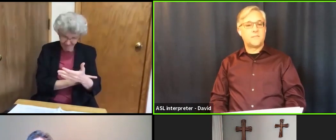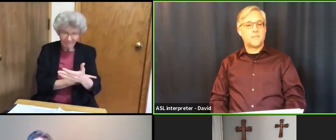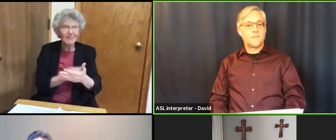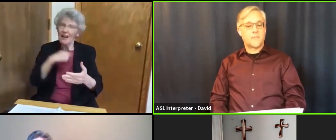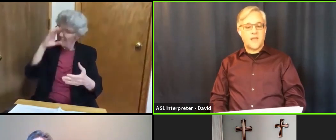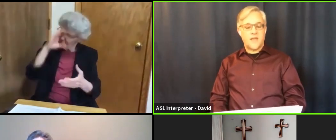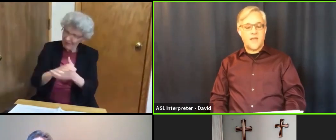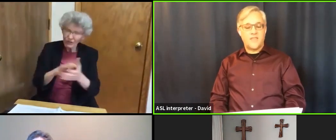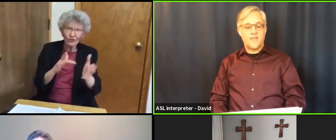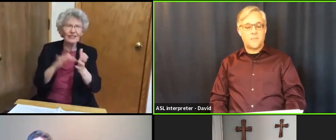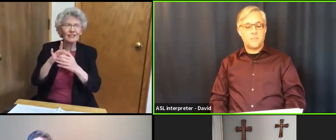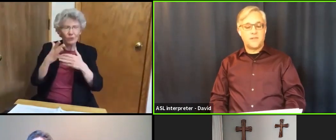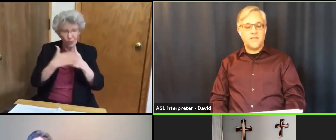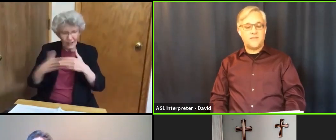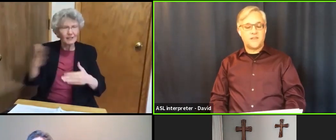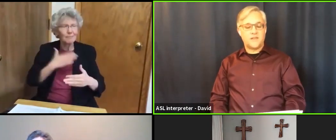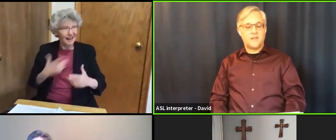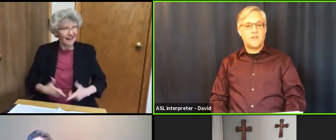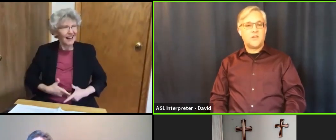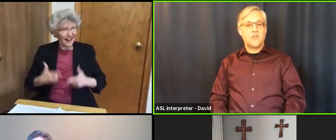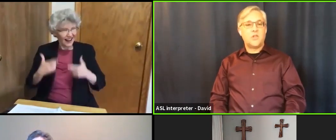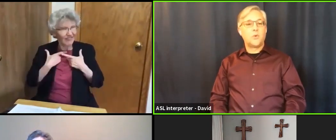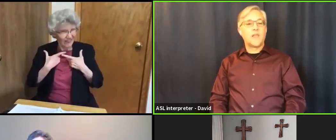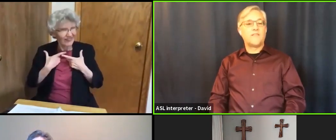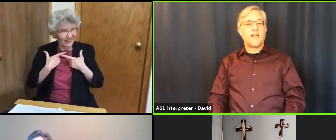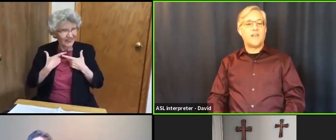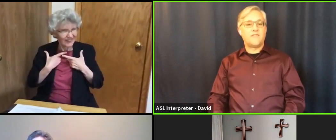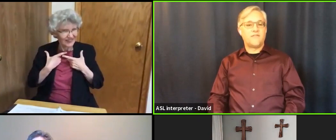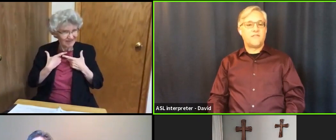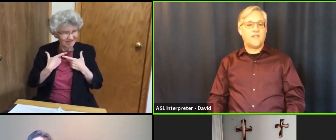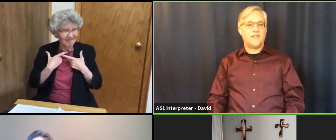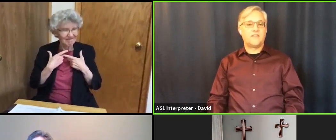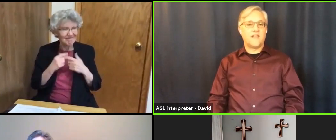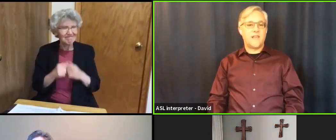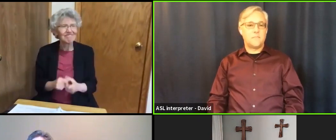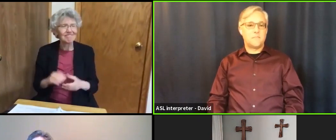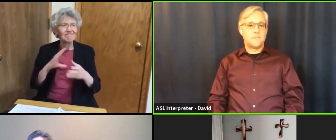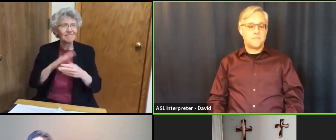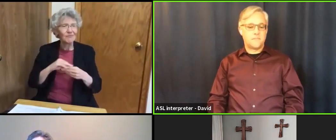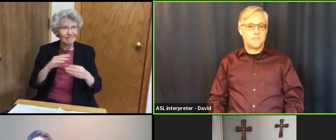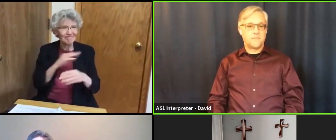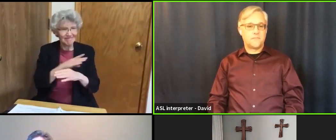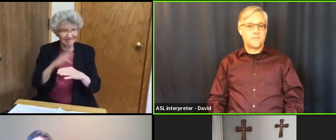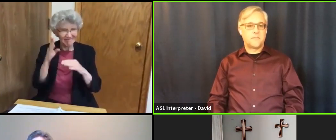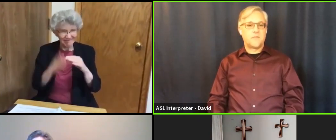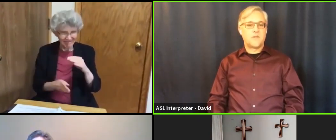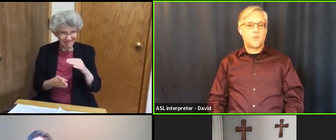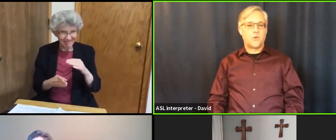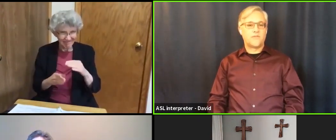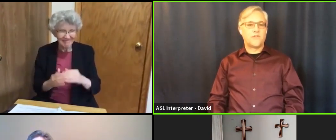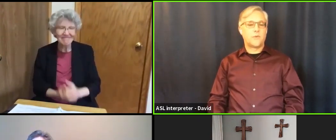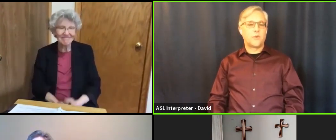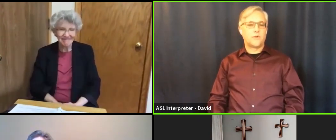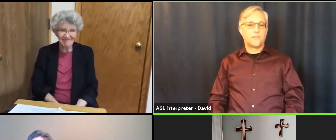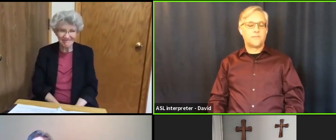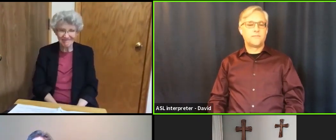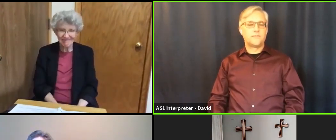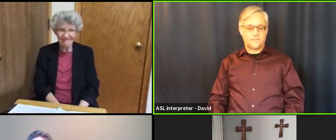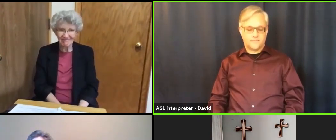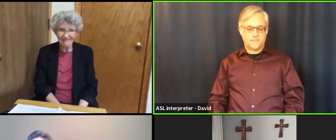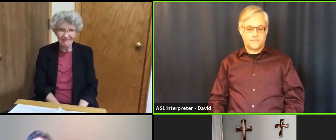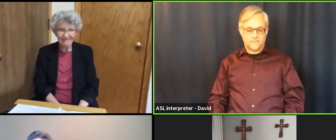Son, and that by believing, you will have life in his name. The word of the Lord.